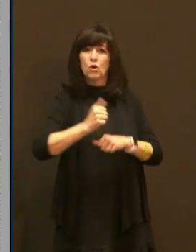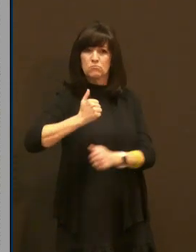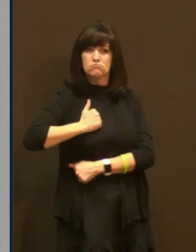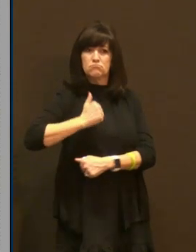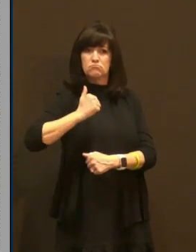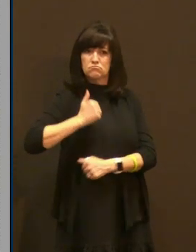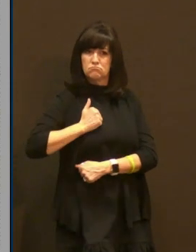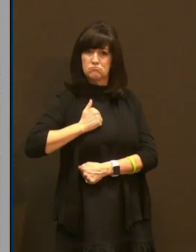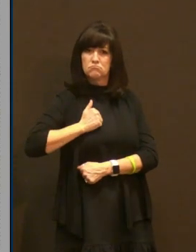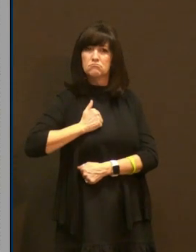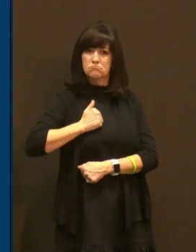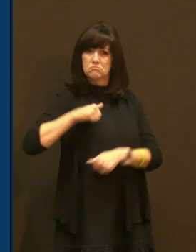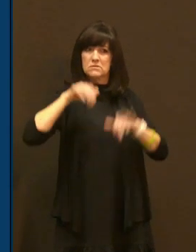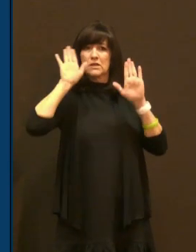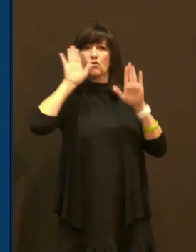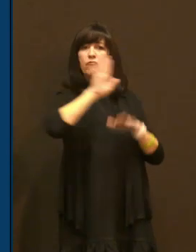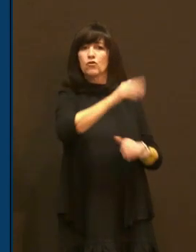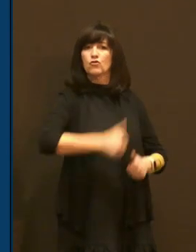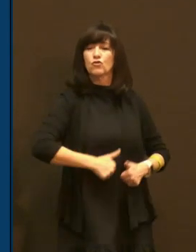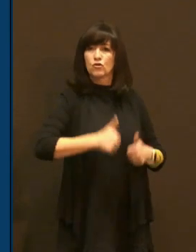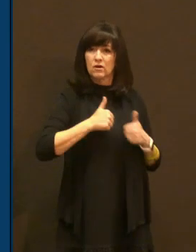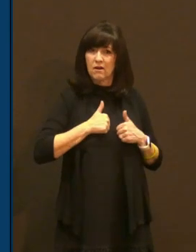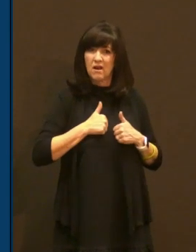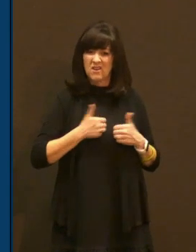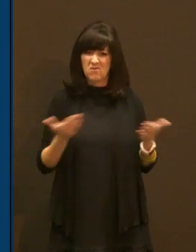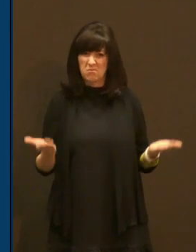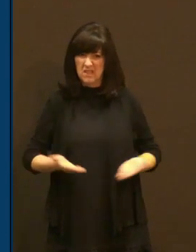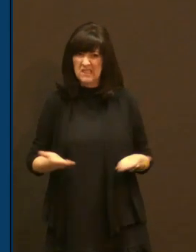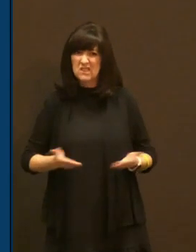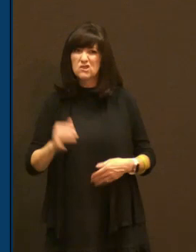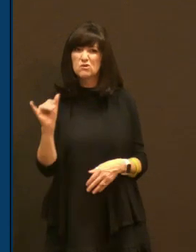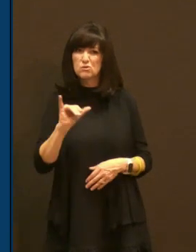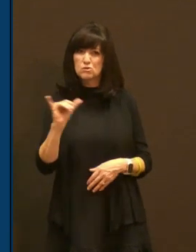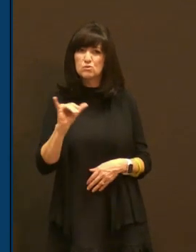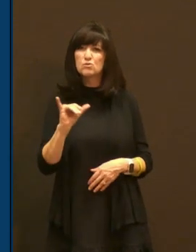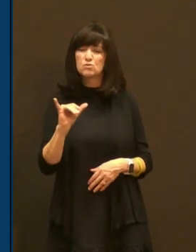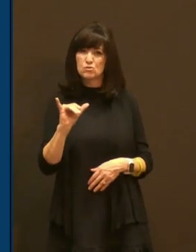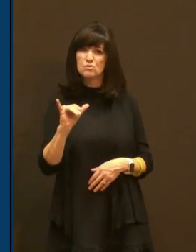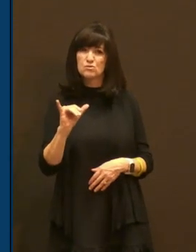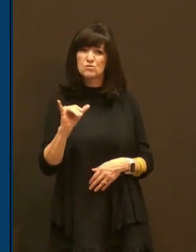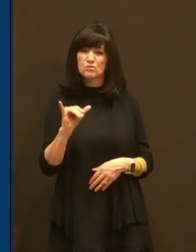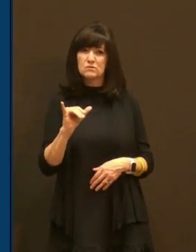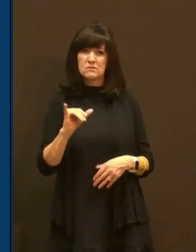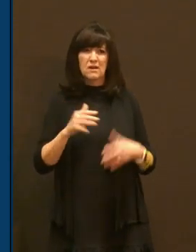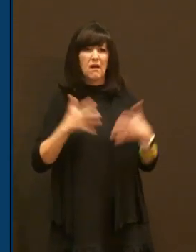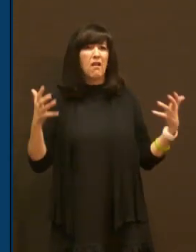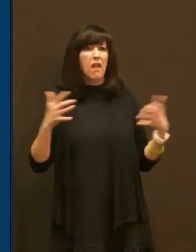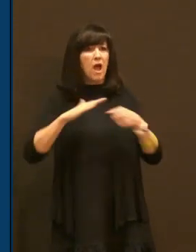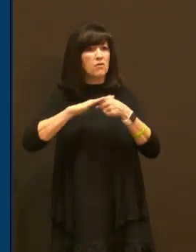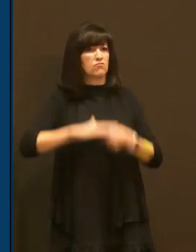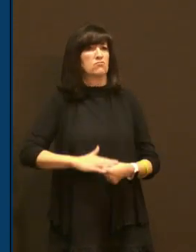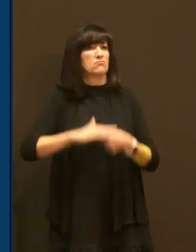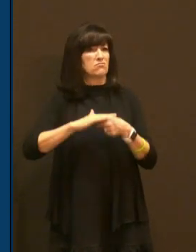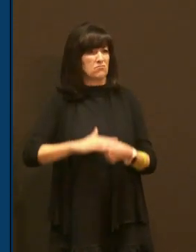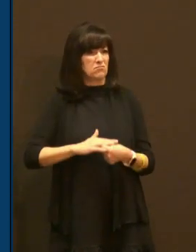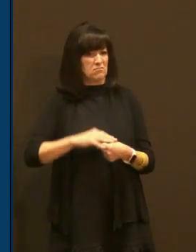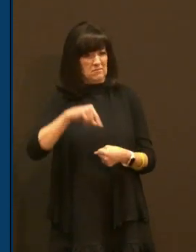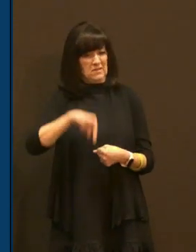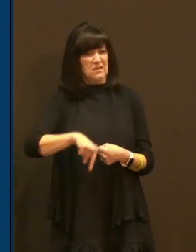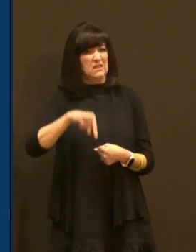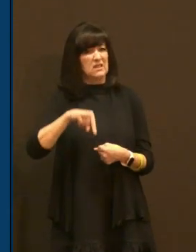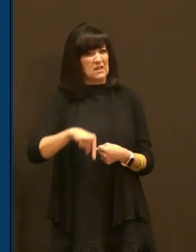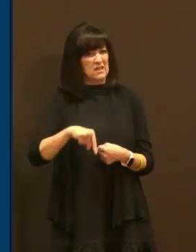phase that there's been a tremendous toll that's been taken in lives across our country and here